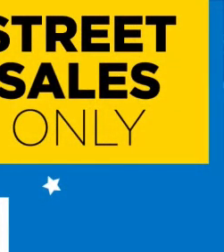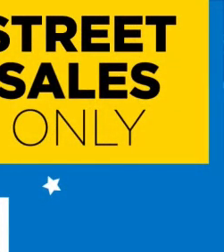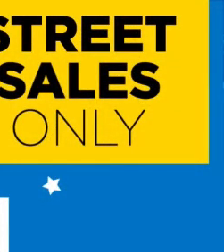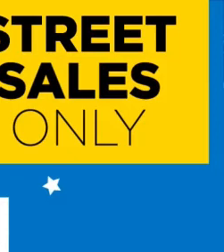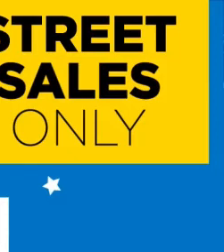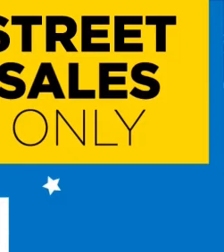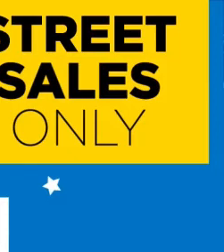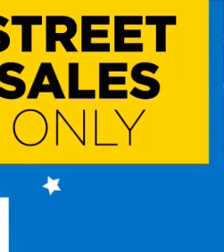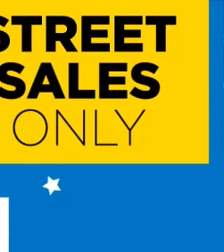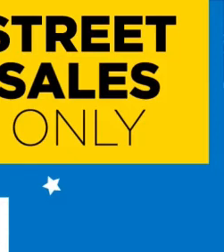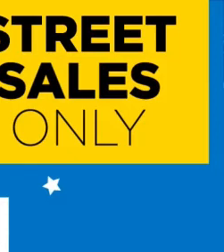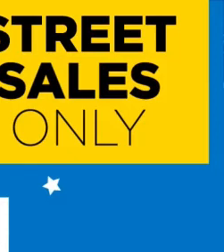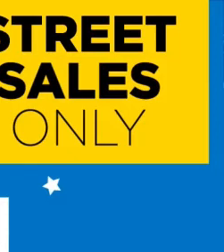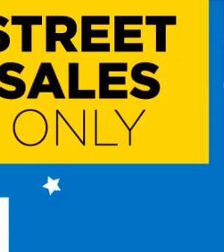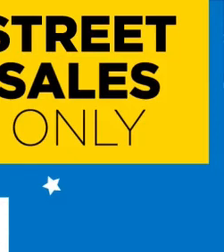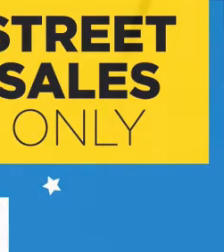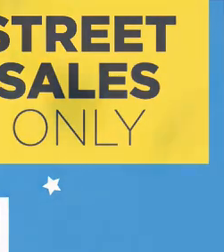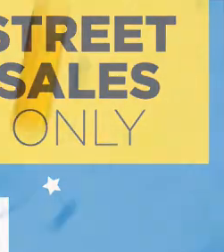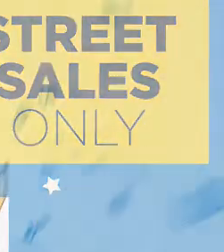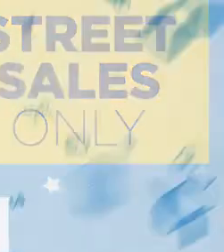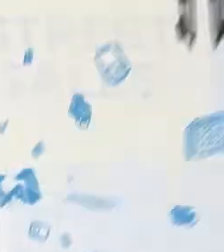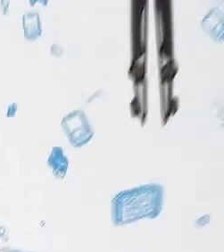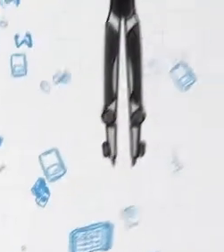fun activities with Zoe and Zoshi.